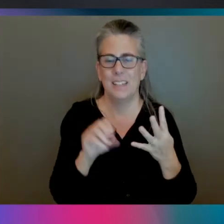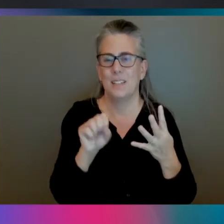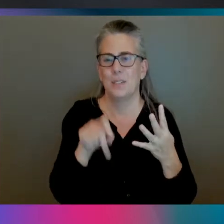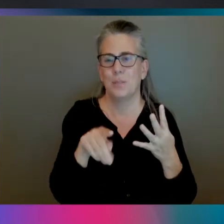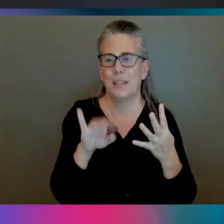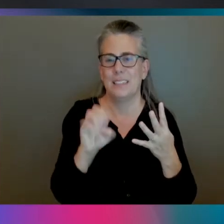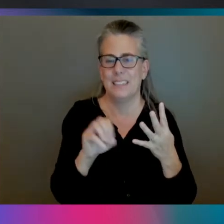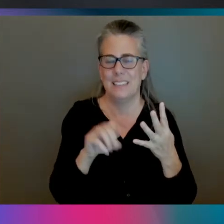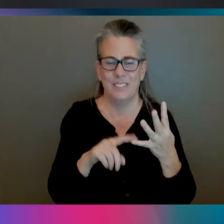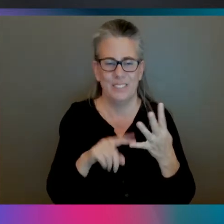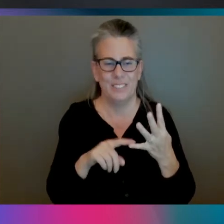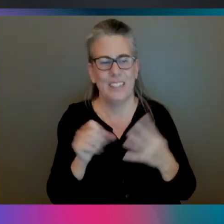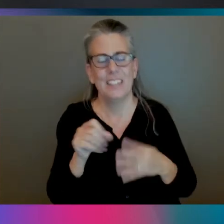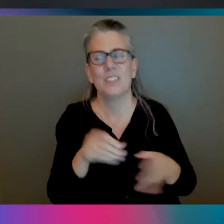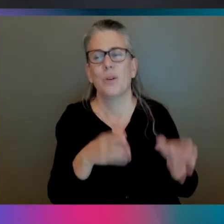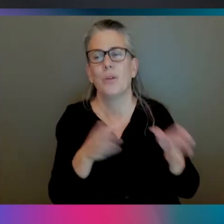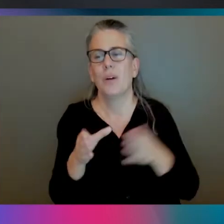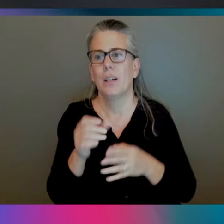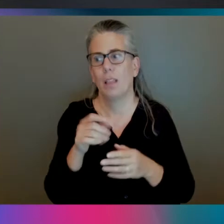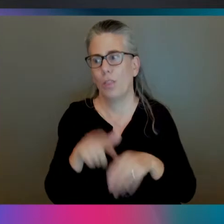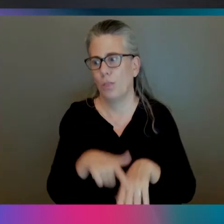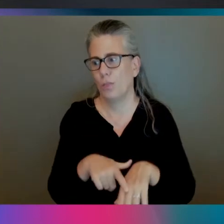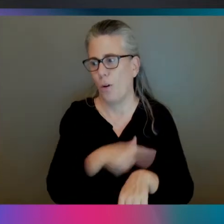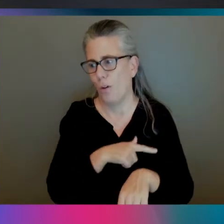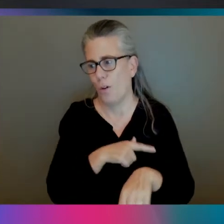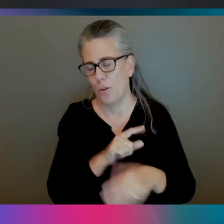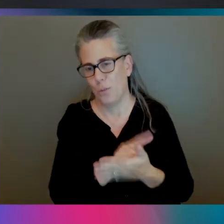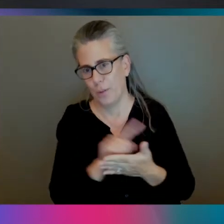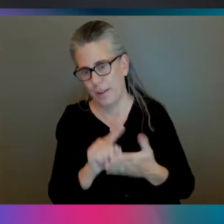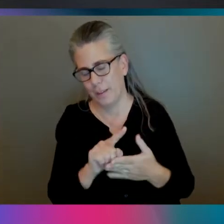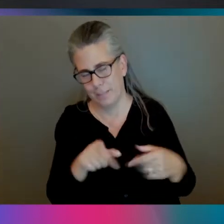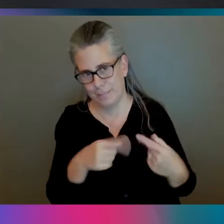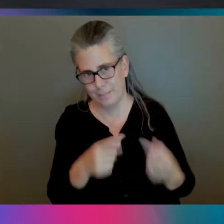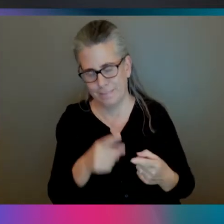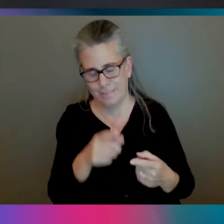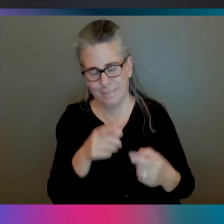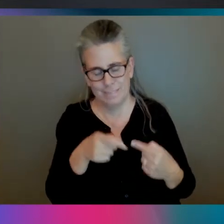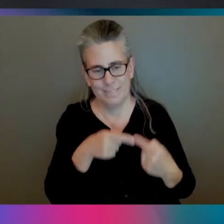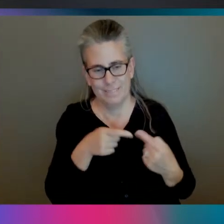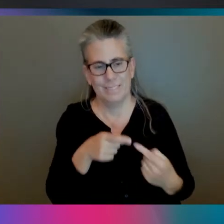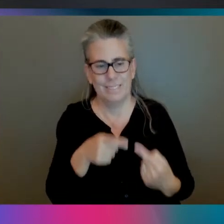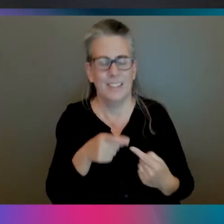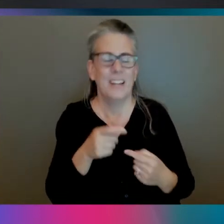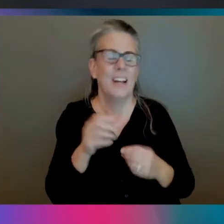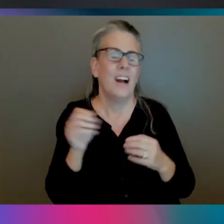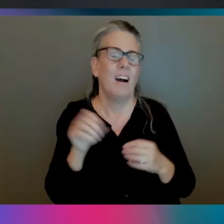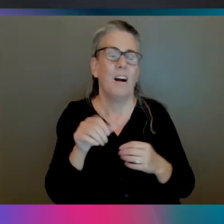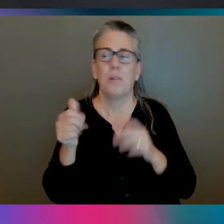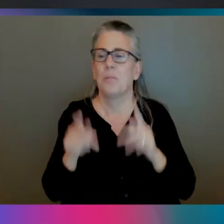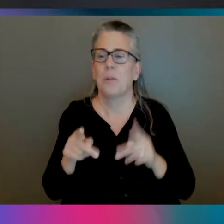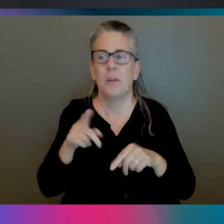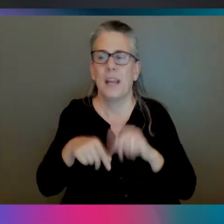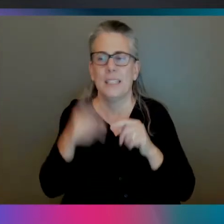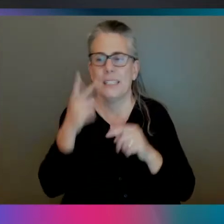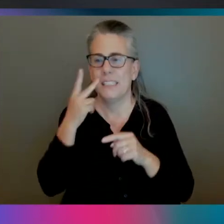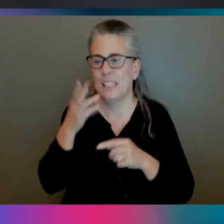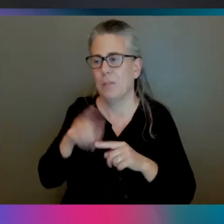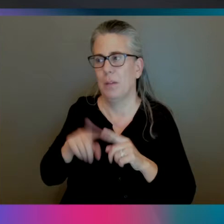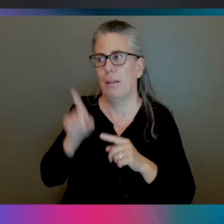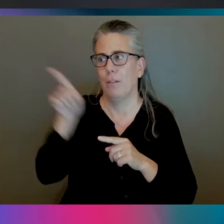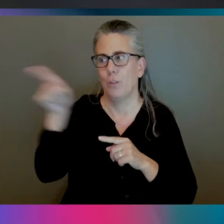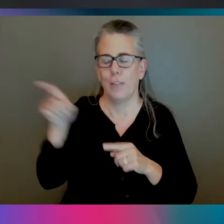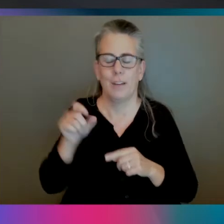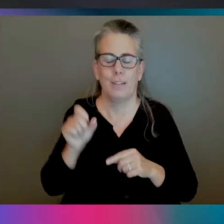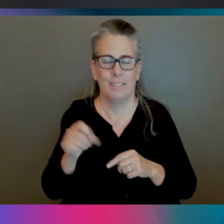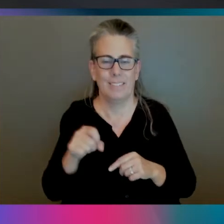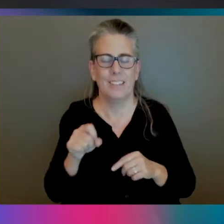funny that you. No, we have a cheat. It's right there. We can see that. So nobody else can see that. Nobody else can see it. But then my